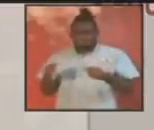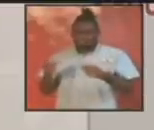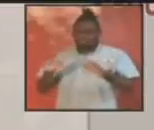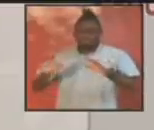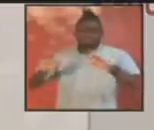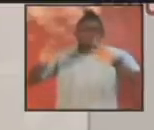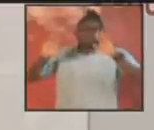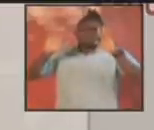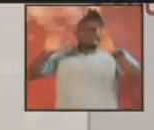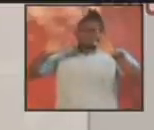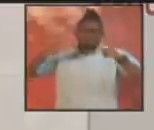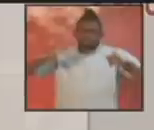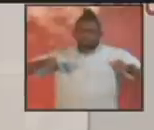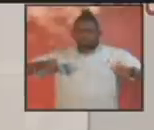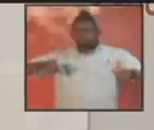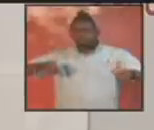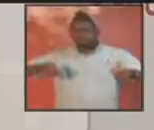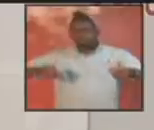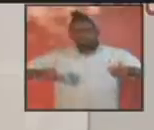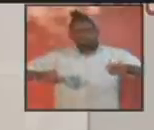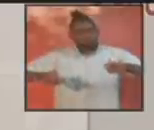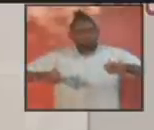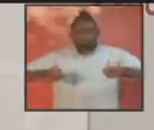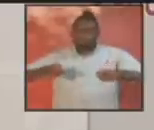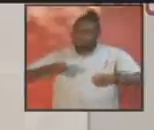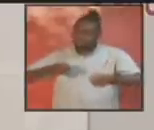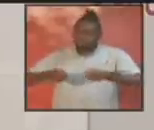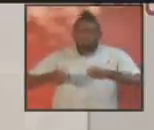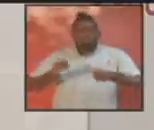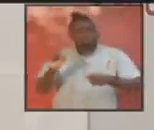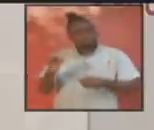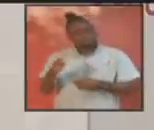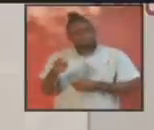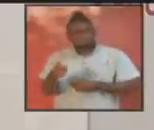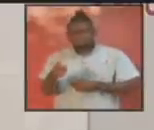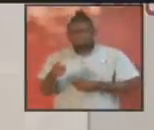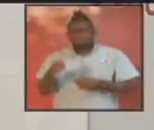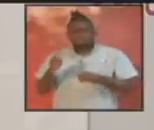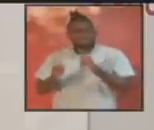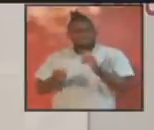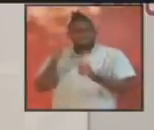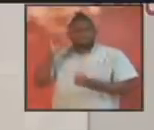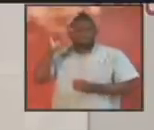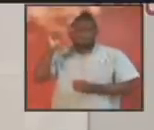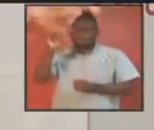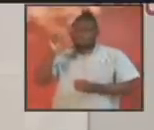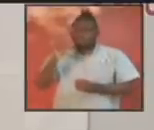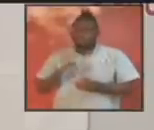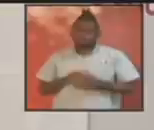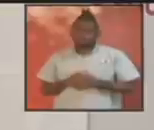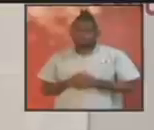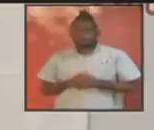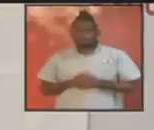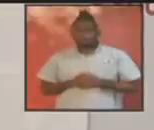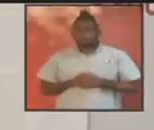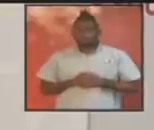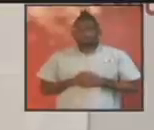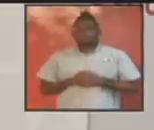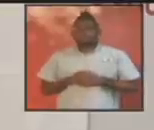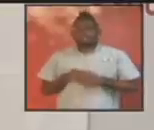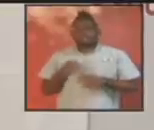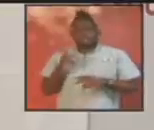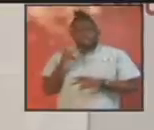the COVID-19 situation in Trinidad and Tobago. And I took careful note of the